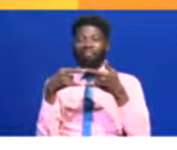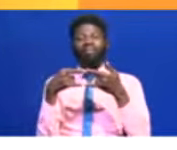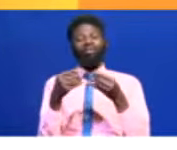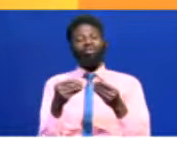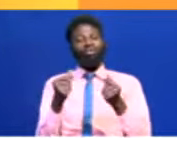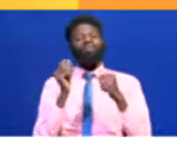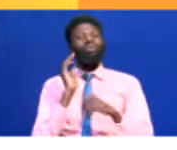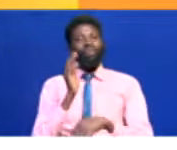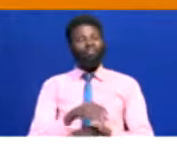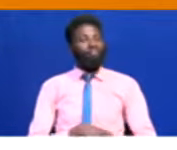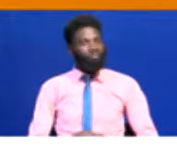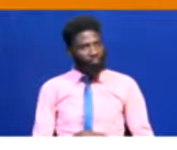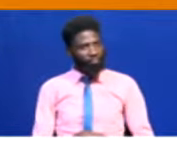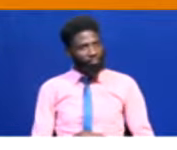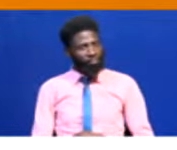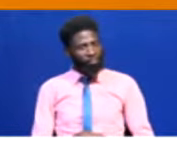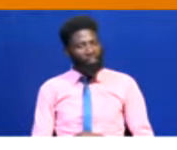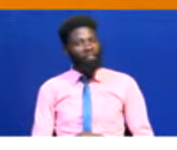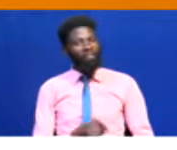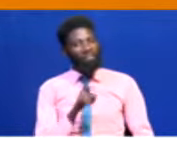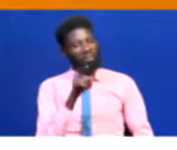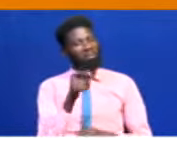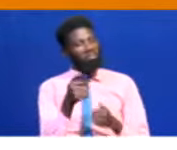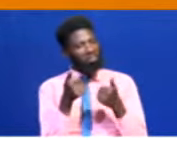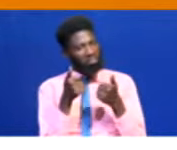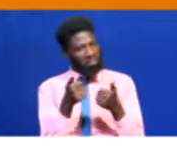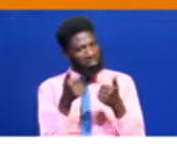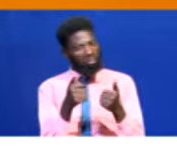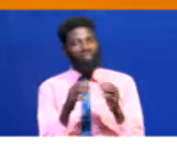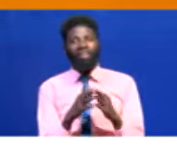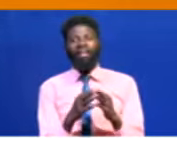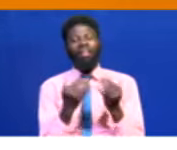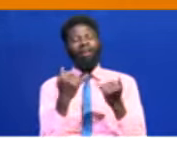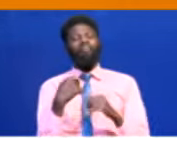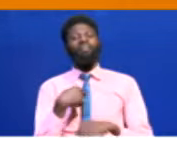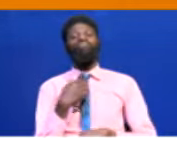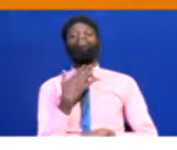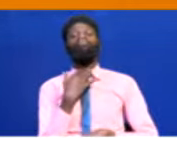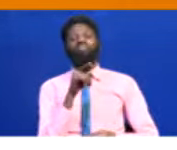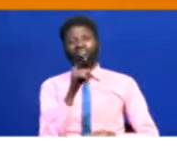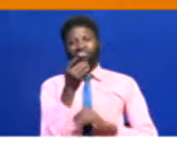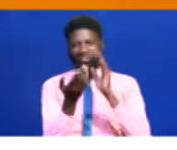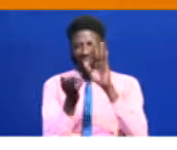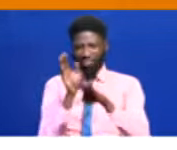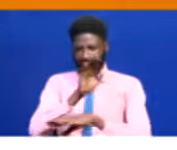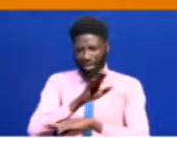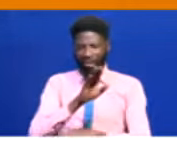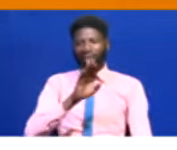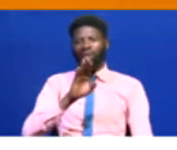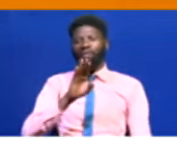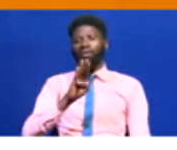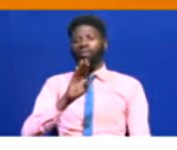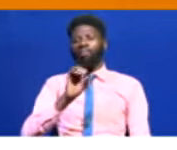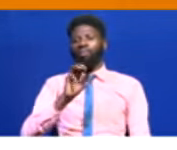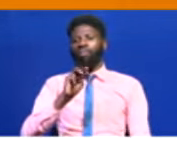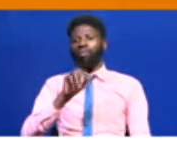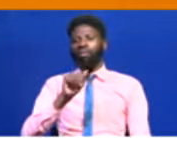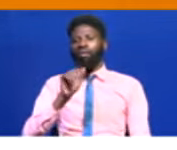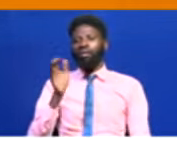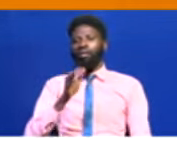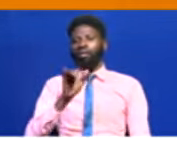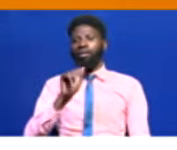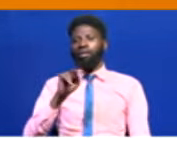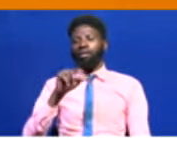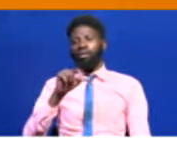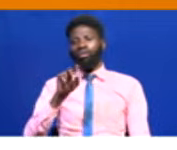Mm-hmm. Mm-hmm. Now, that is well in. Now, let me take you back to the Boma Yangu platform. Right. There are those who had already onboarded